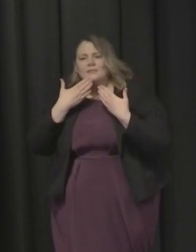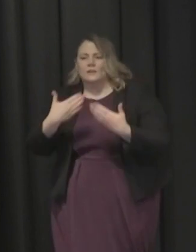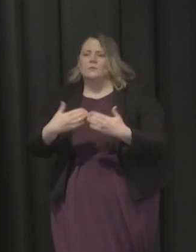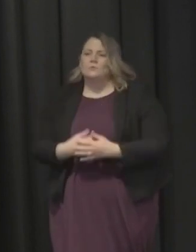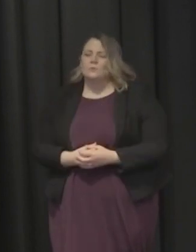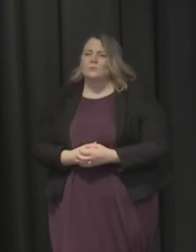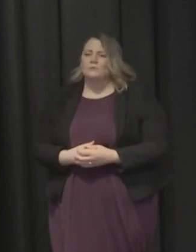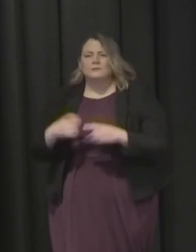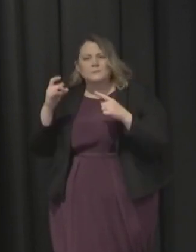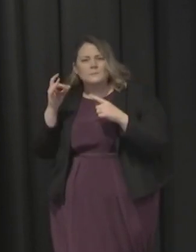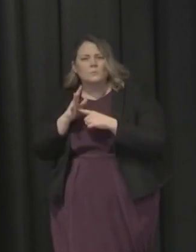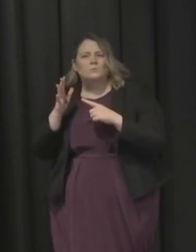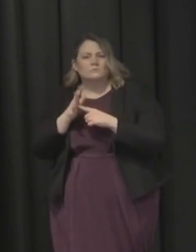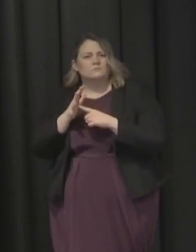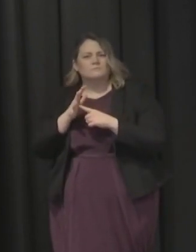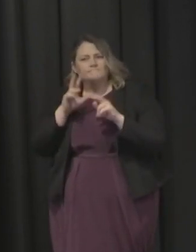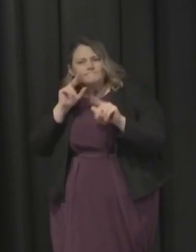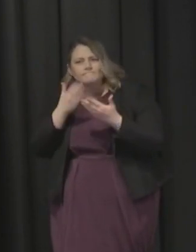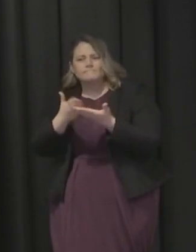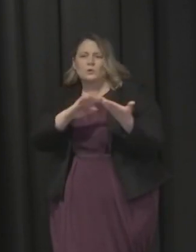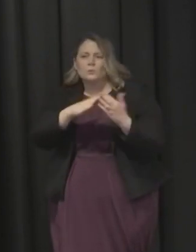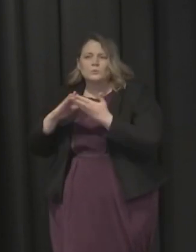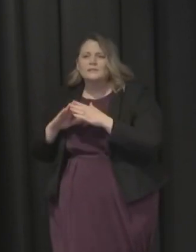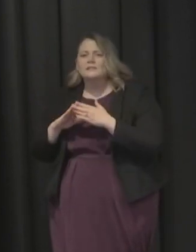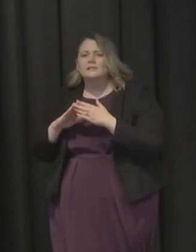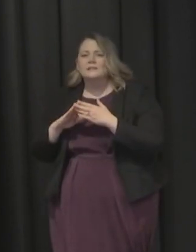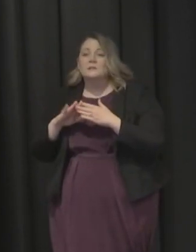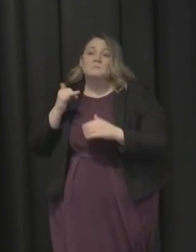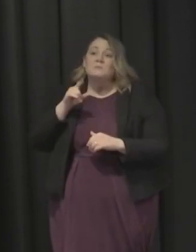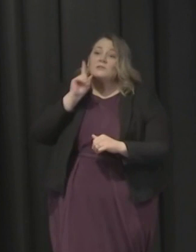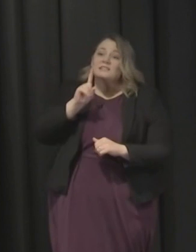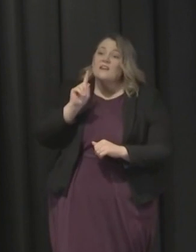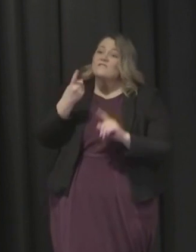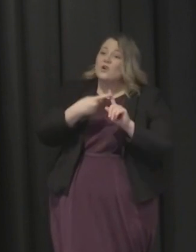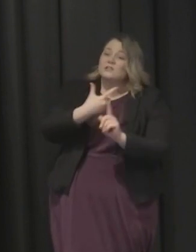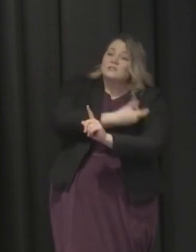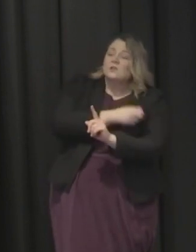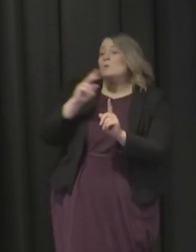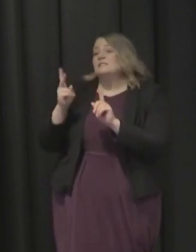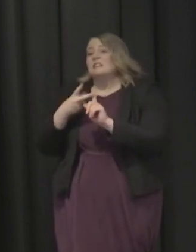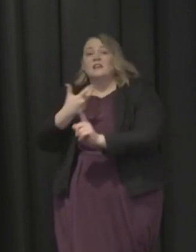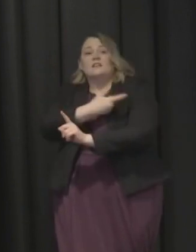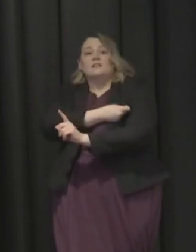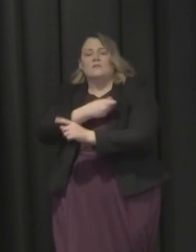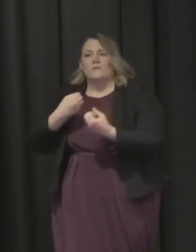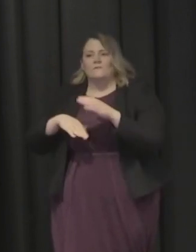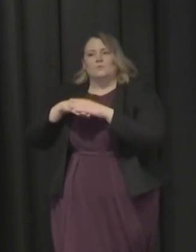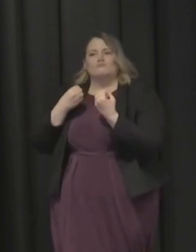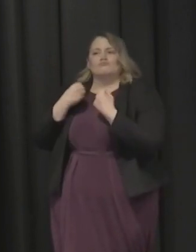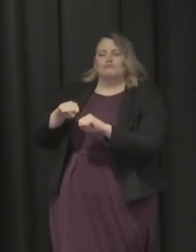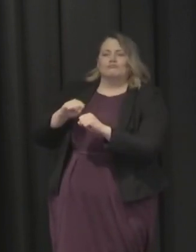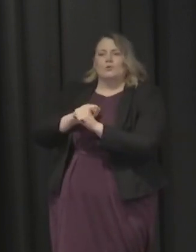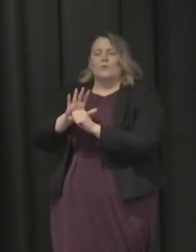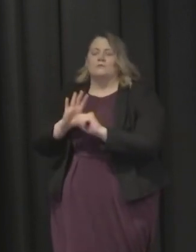to the case numbers there in more detail shortly. But I do want to acknowledge that this will come as a blow to the